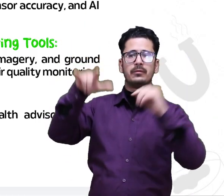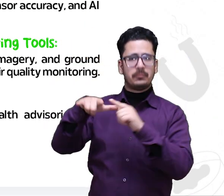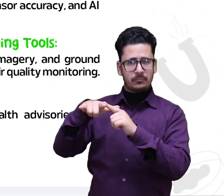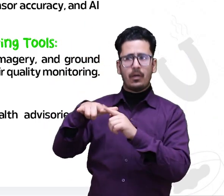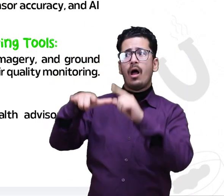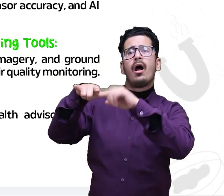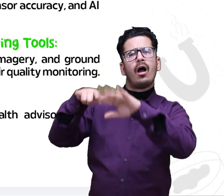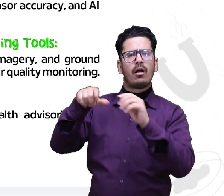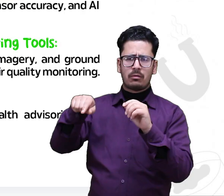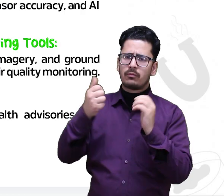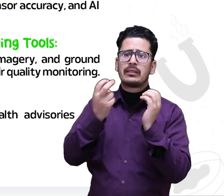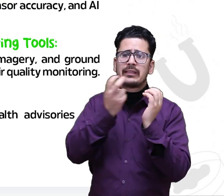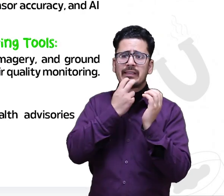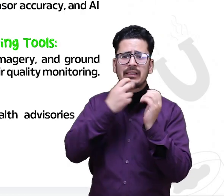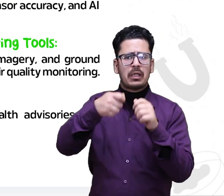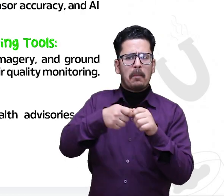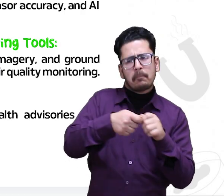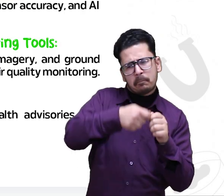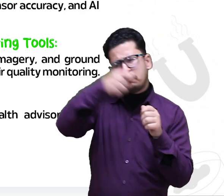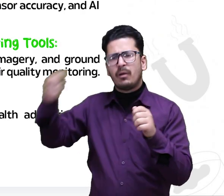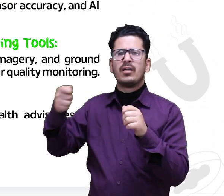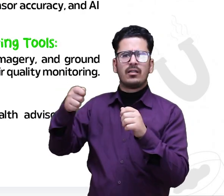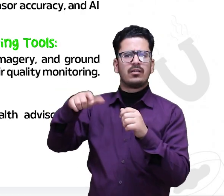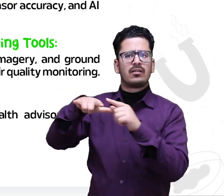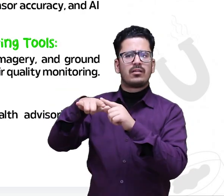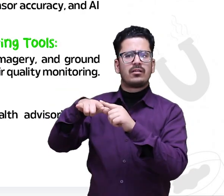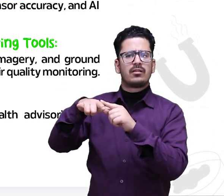and air quality analysis.